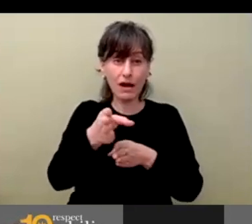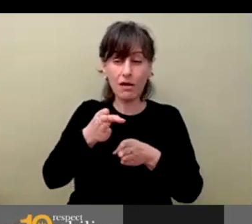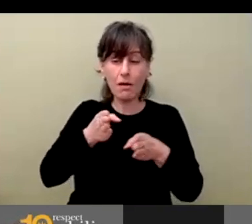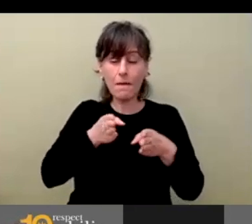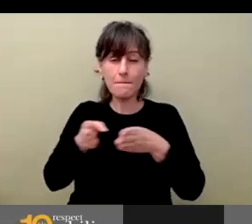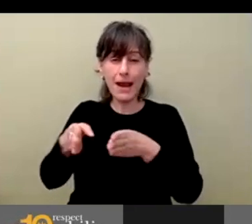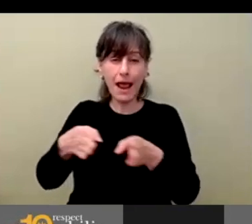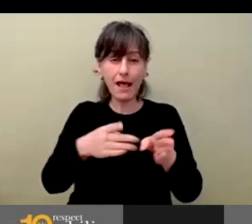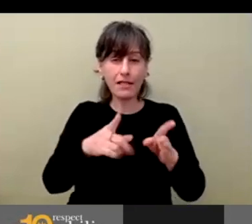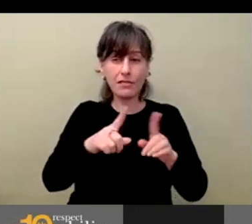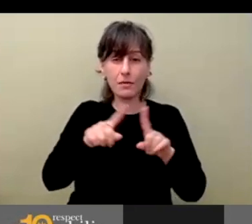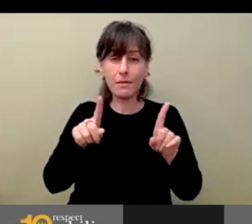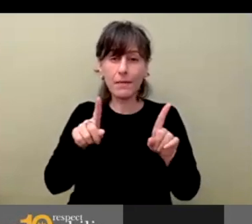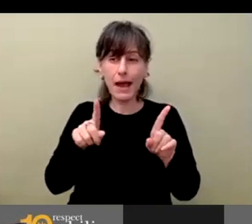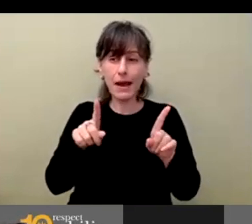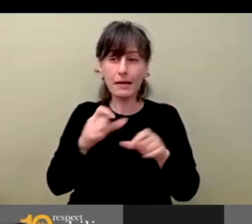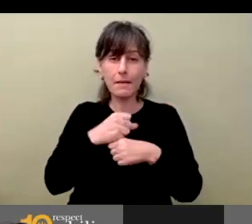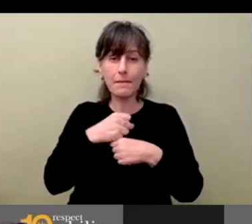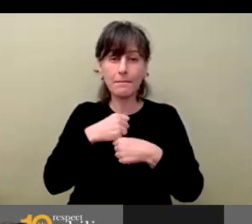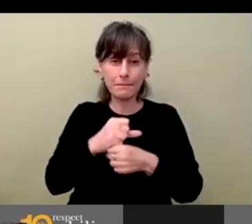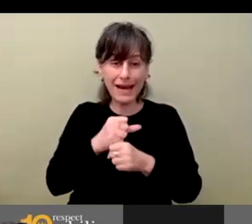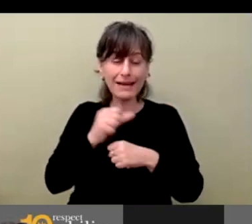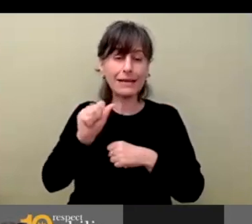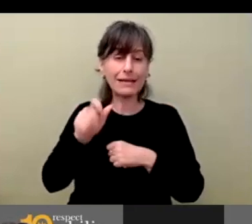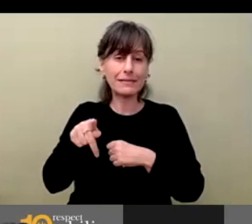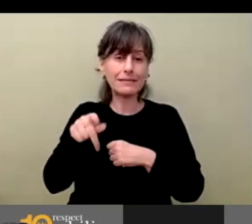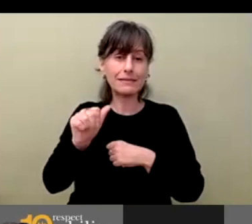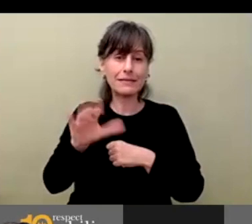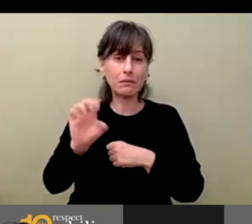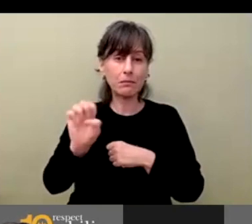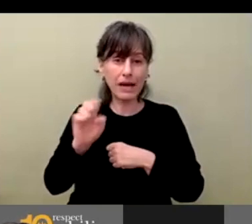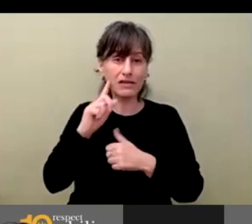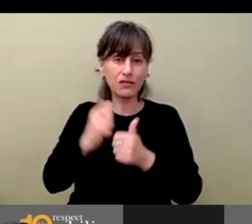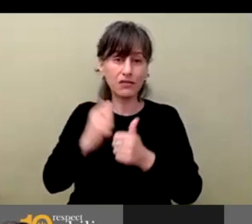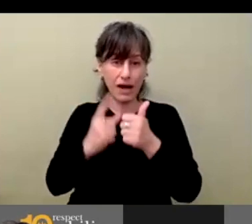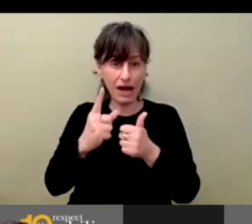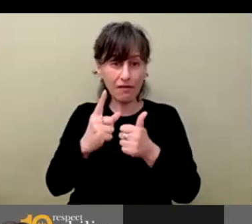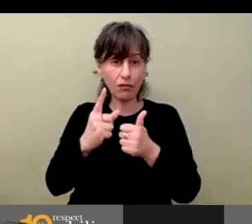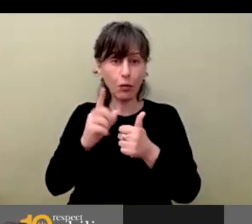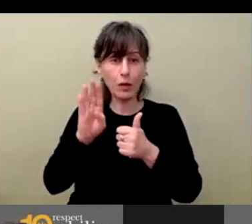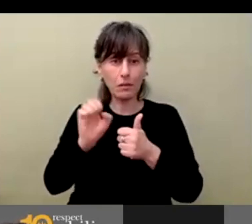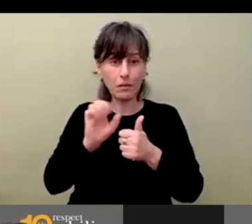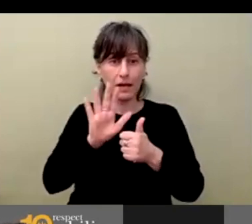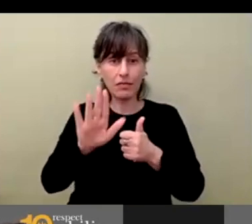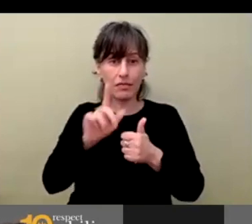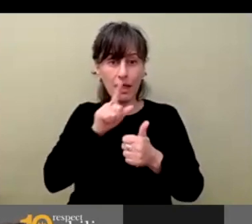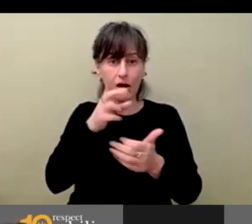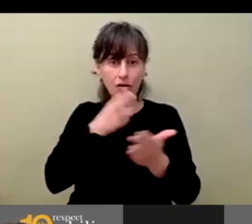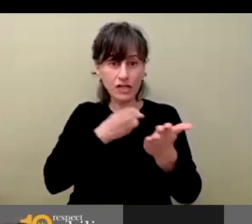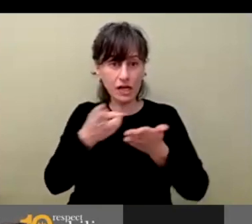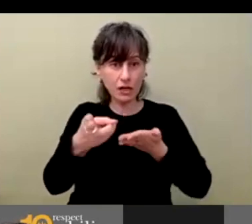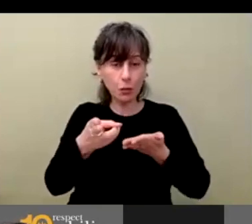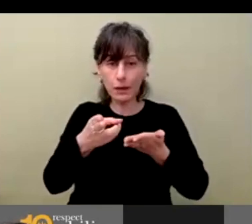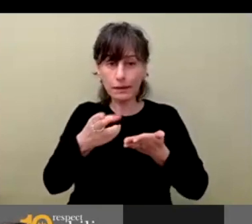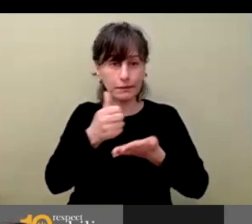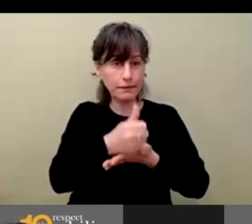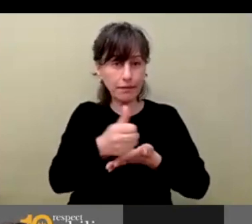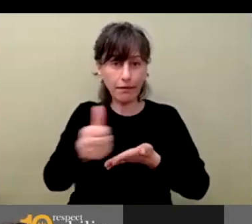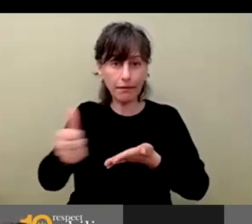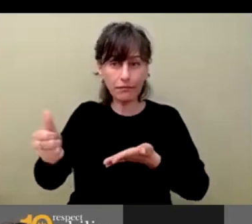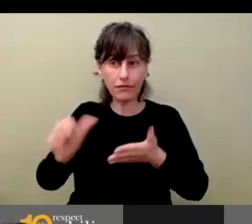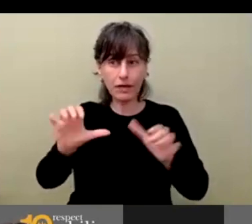creating like space for everybody to be their genuine selves, and kind of doing